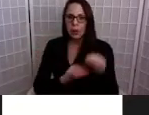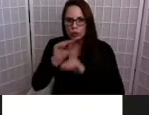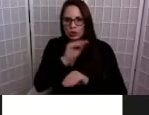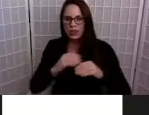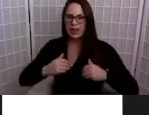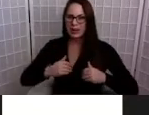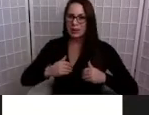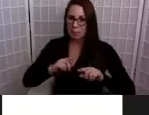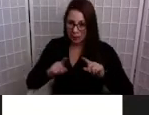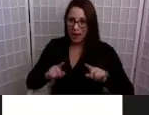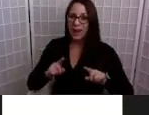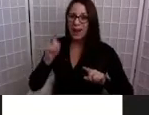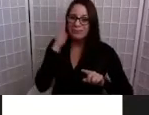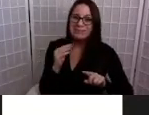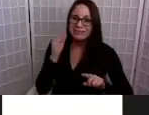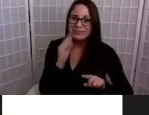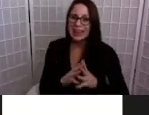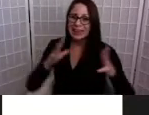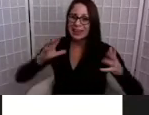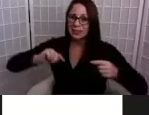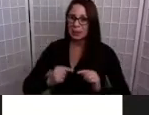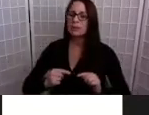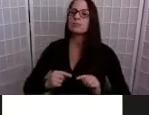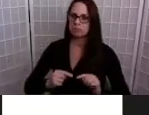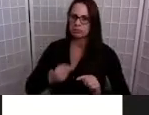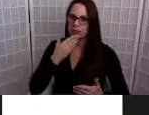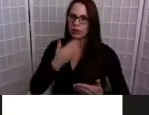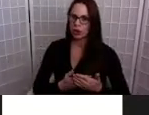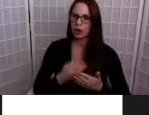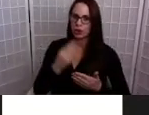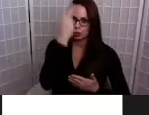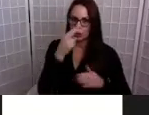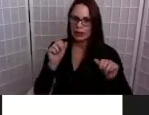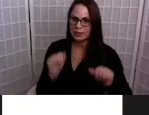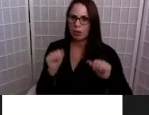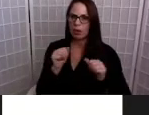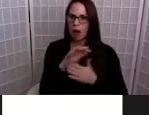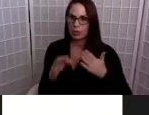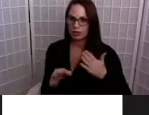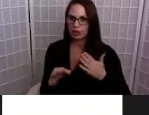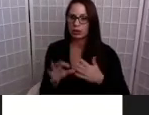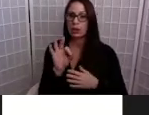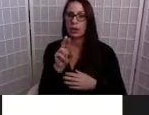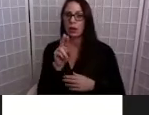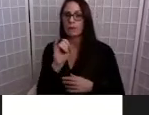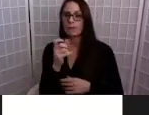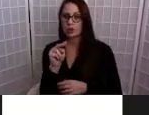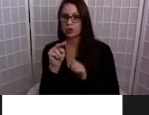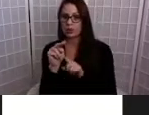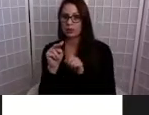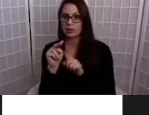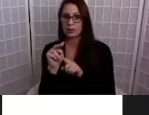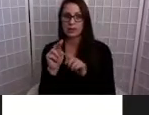pain, this is a reasonable option. And then a fusion is, you